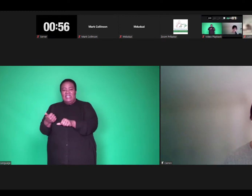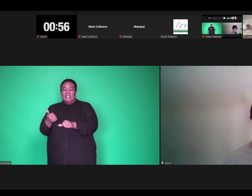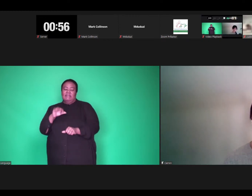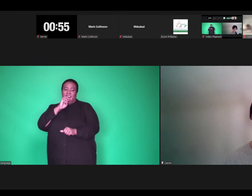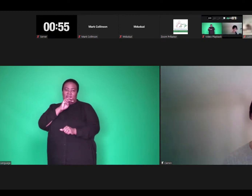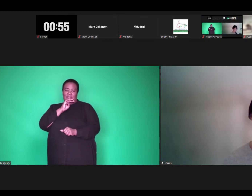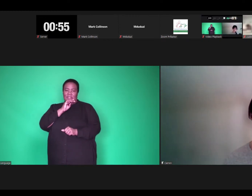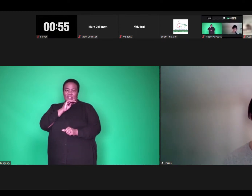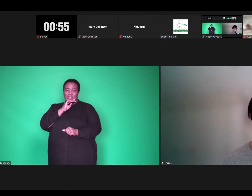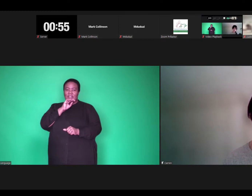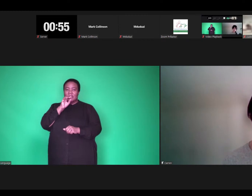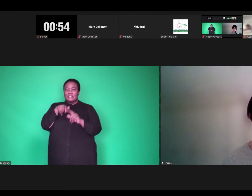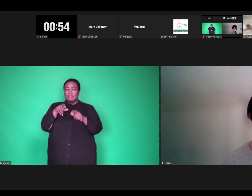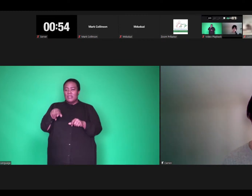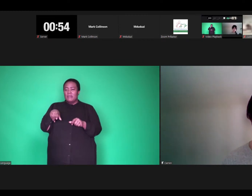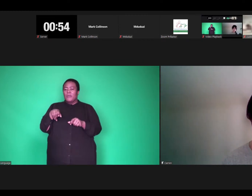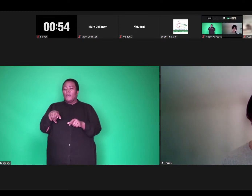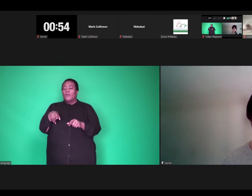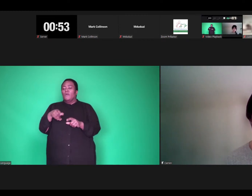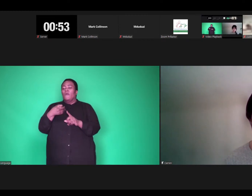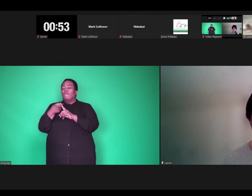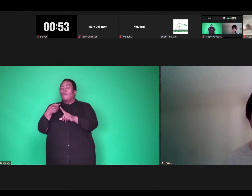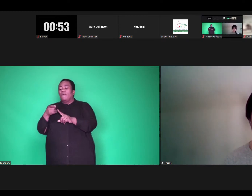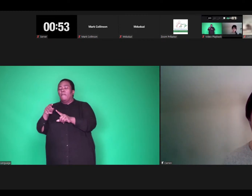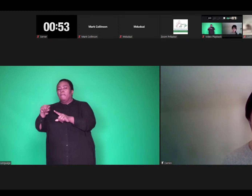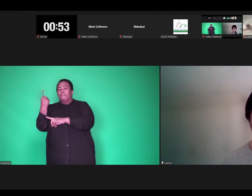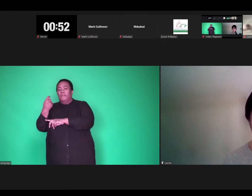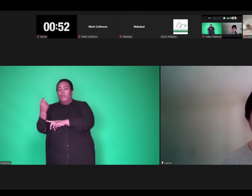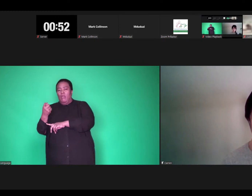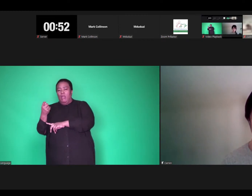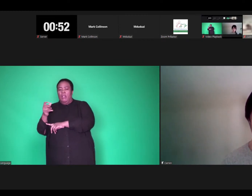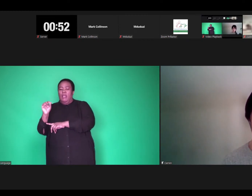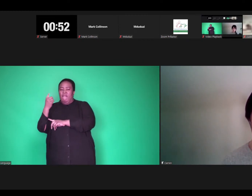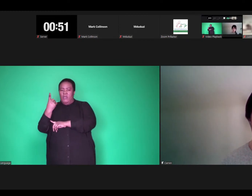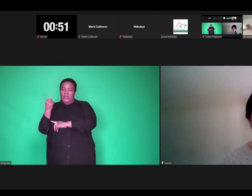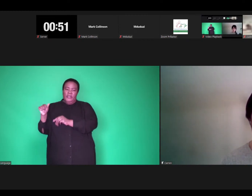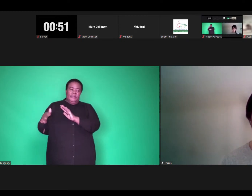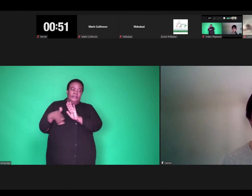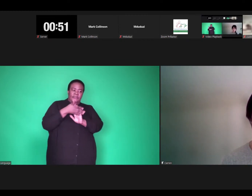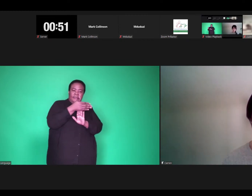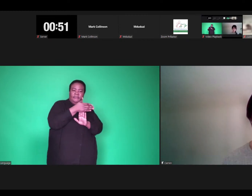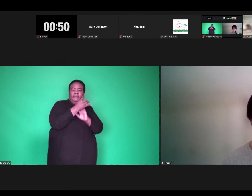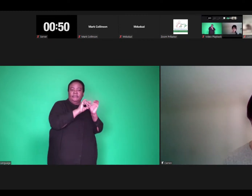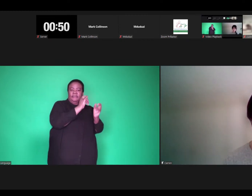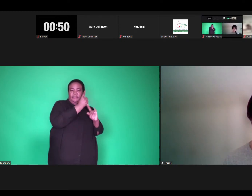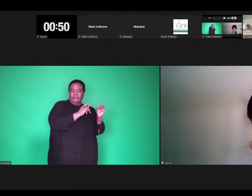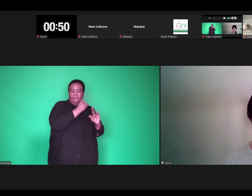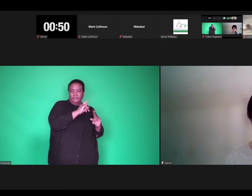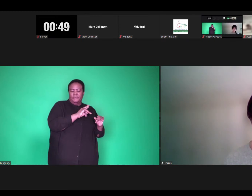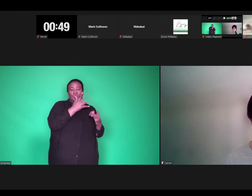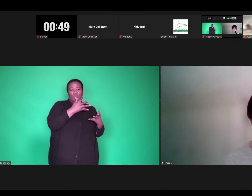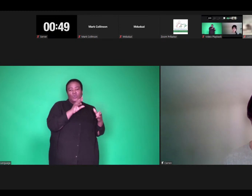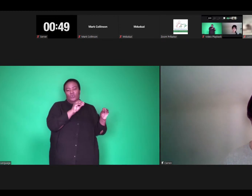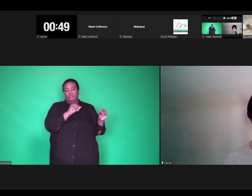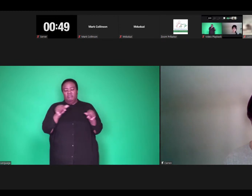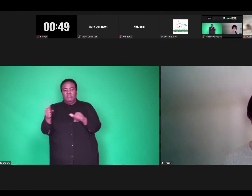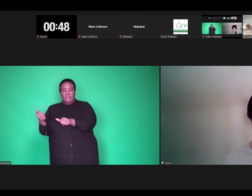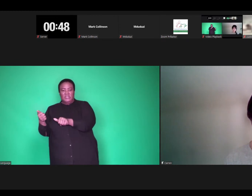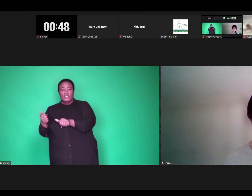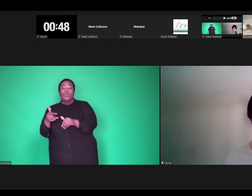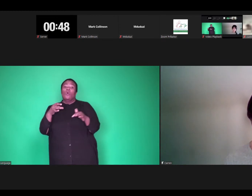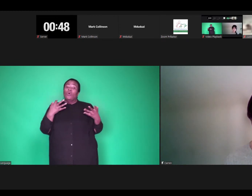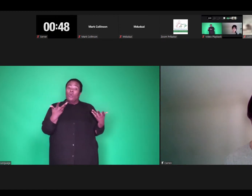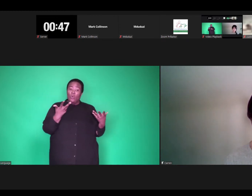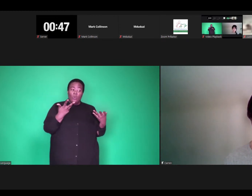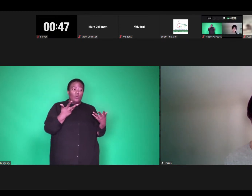necessarily migrants that went first to urban and then returned to rural. It can also be children who are actually moving out